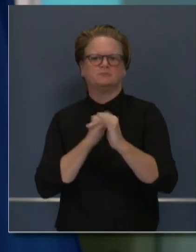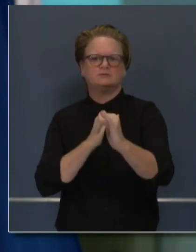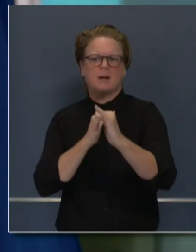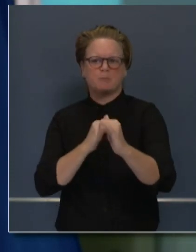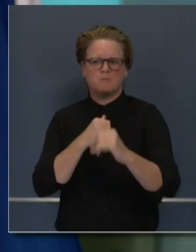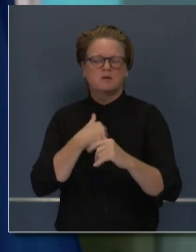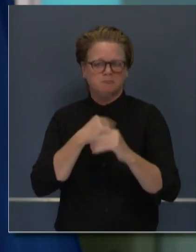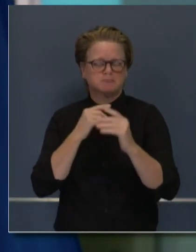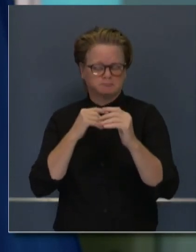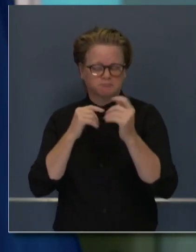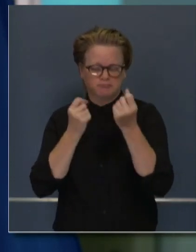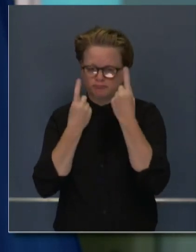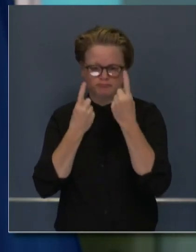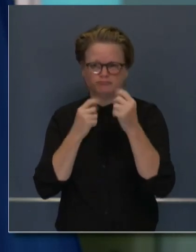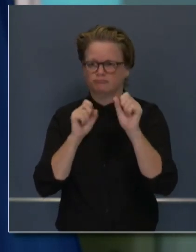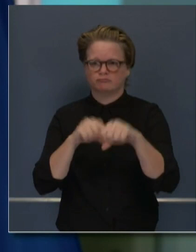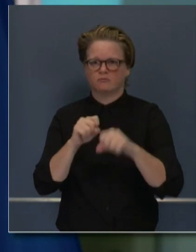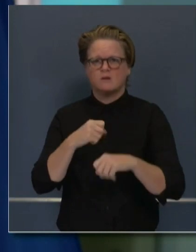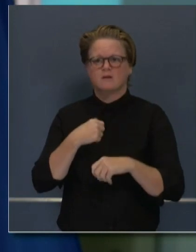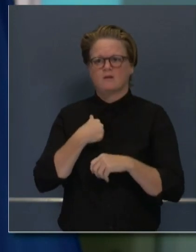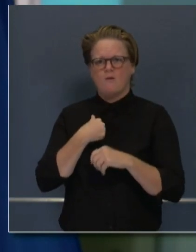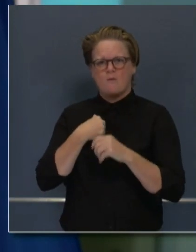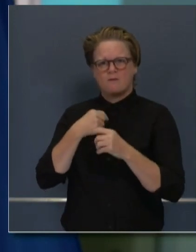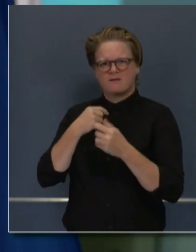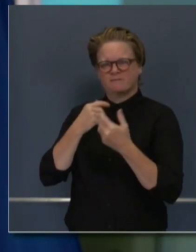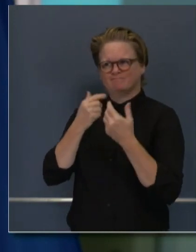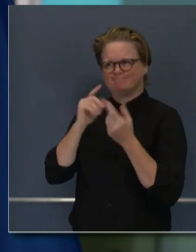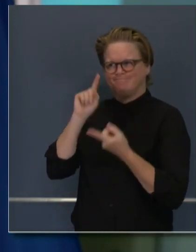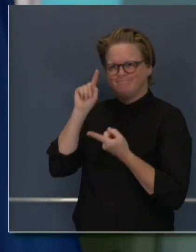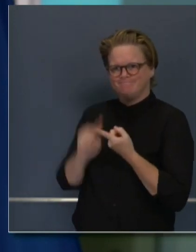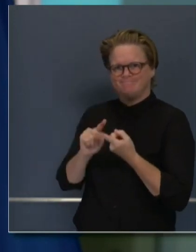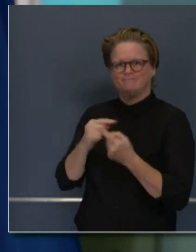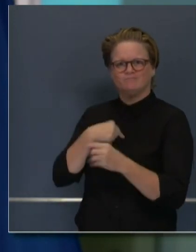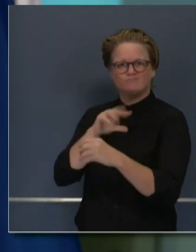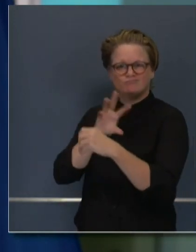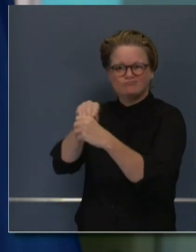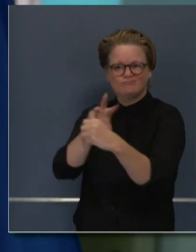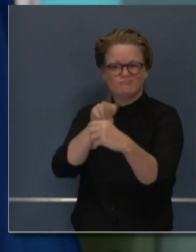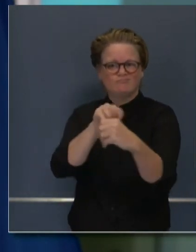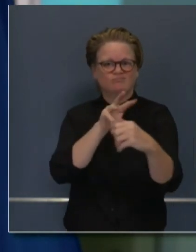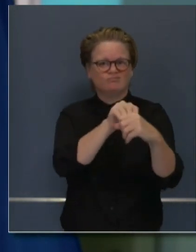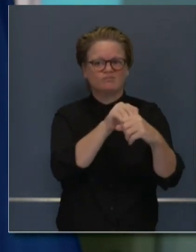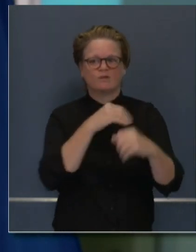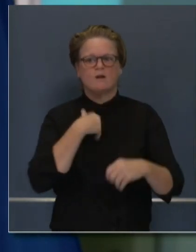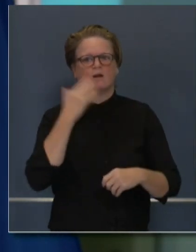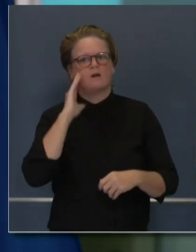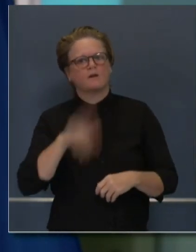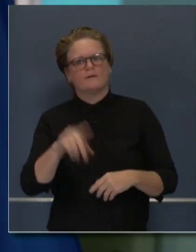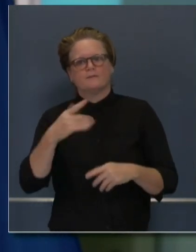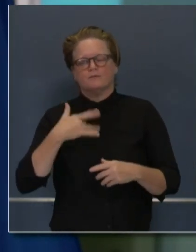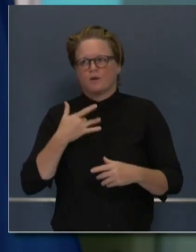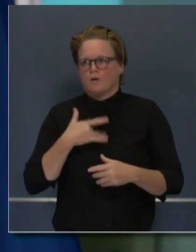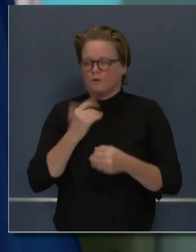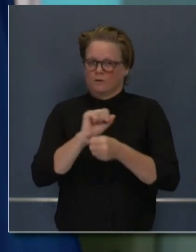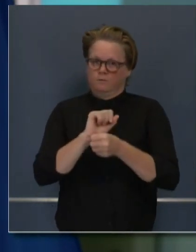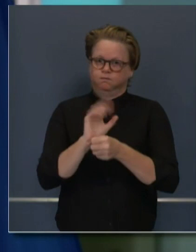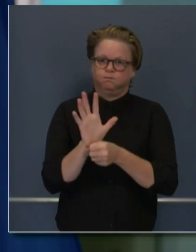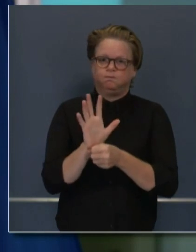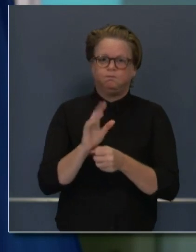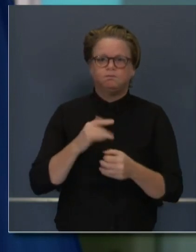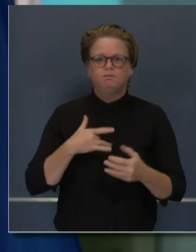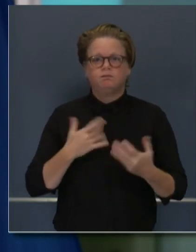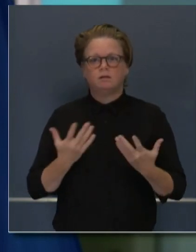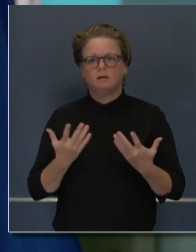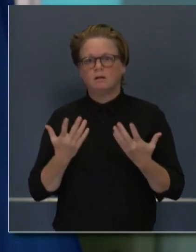it. But again, COVID fatigue is exhausting, and I'm empathetic beyond words. I'm not here to browbeat